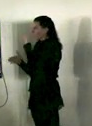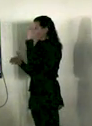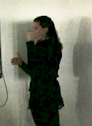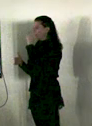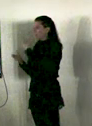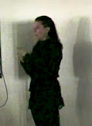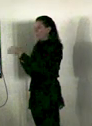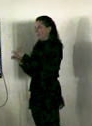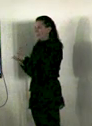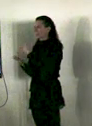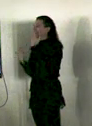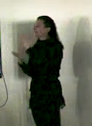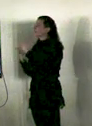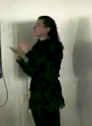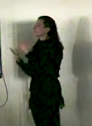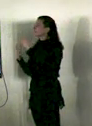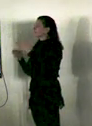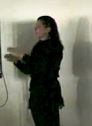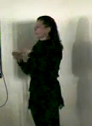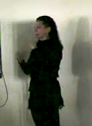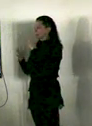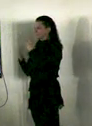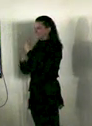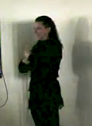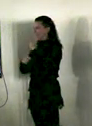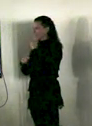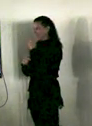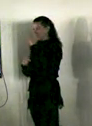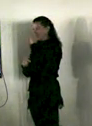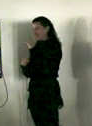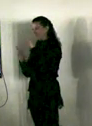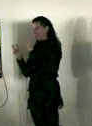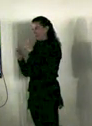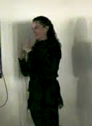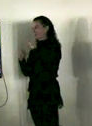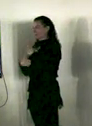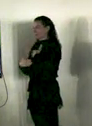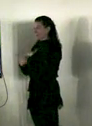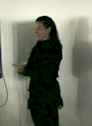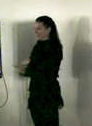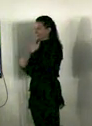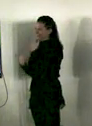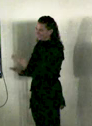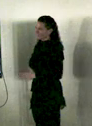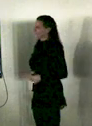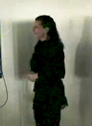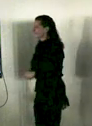Thank you so much for letting me speak here today. I know this is a strange topic, but I really appreciate it. Thank you.